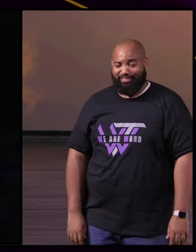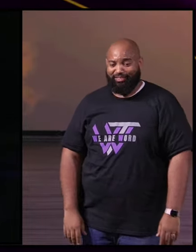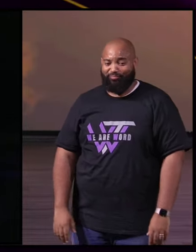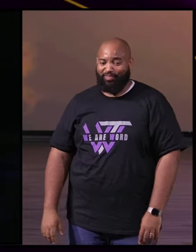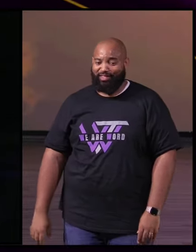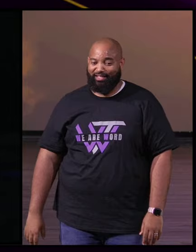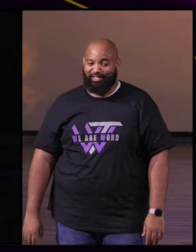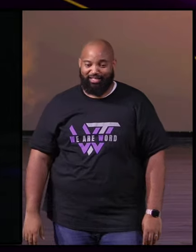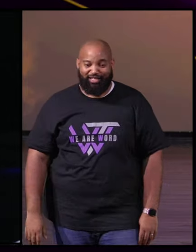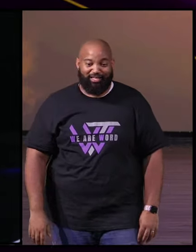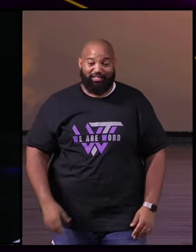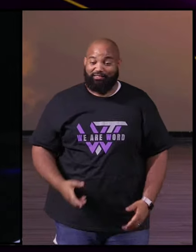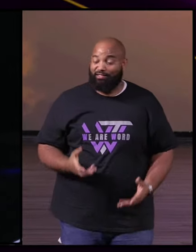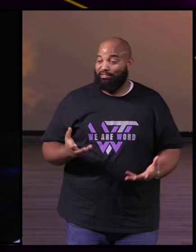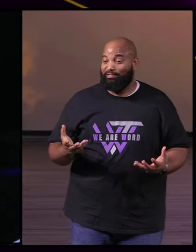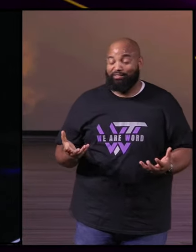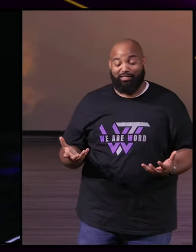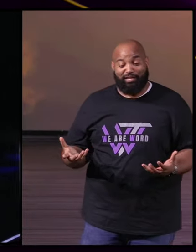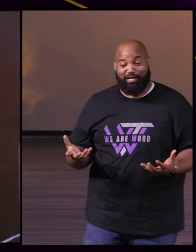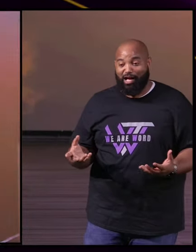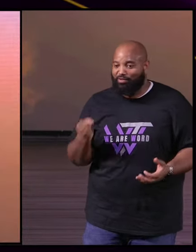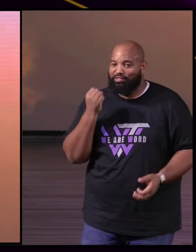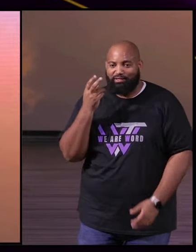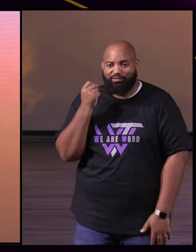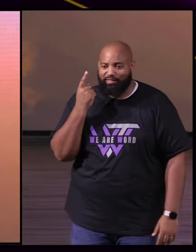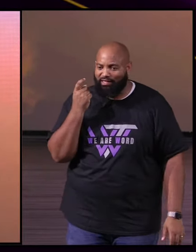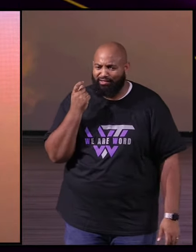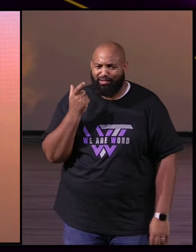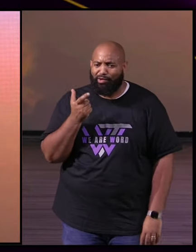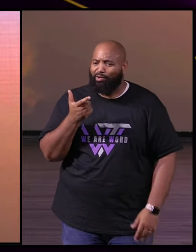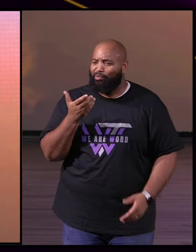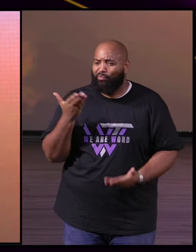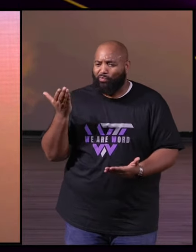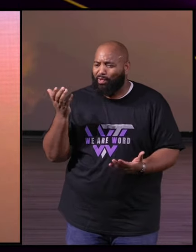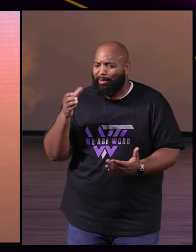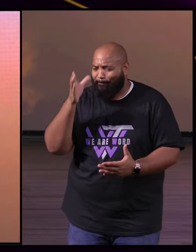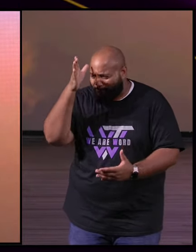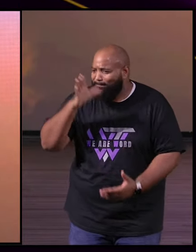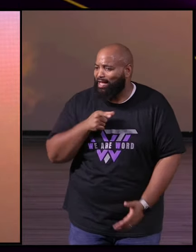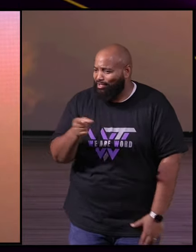I want you to see this. What man do you know